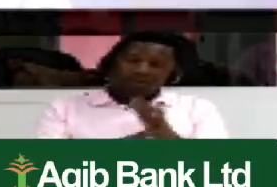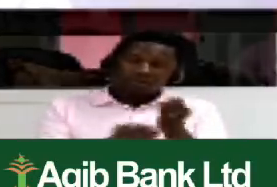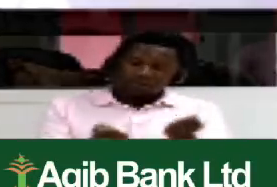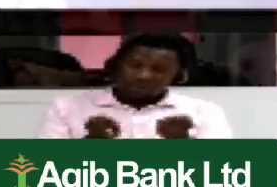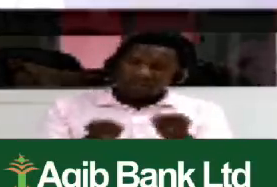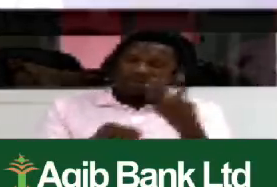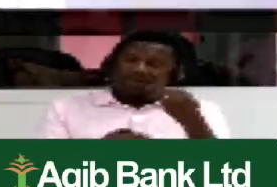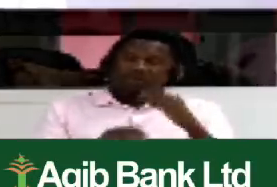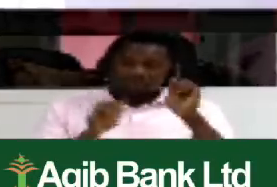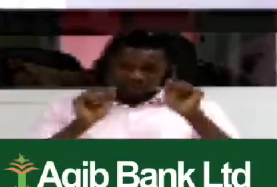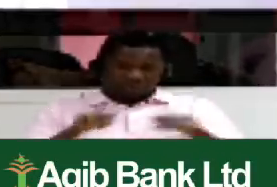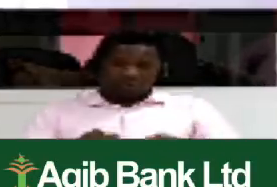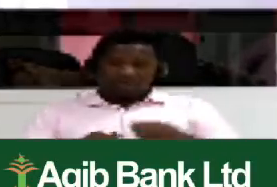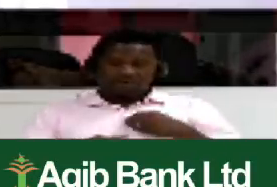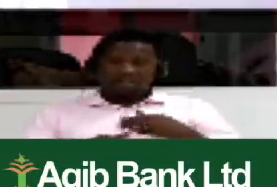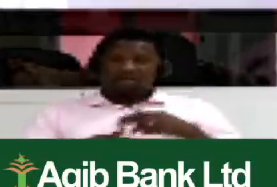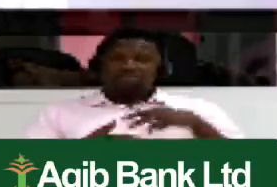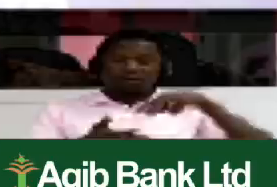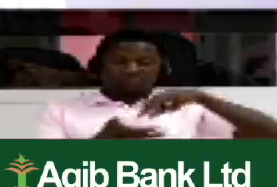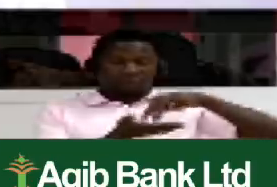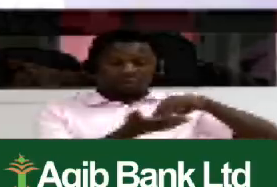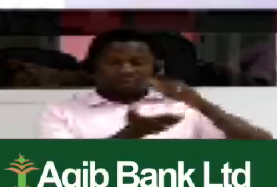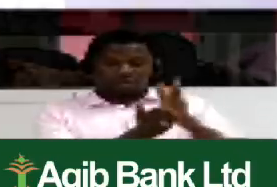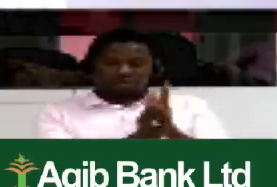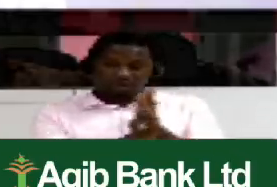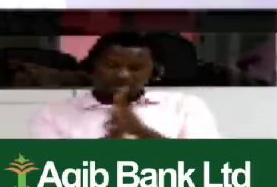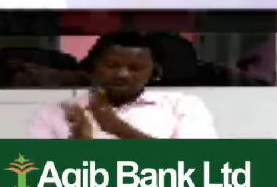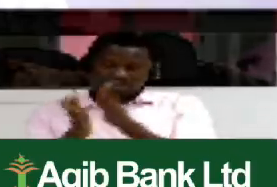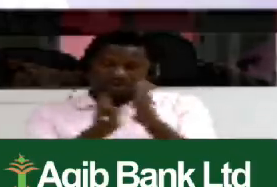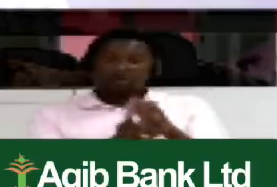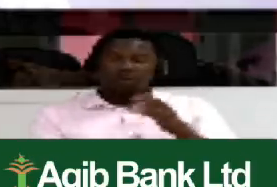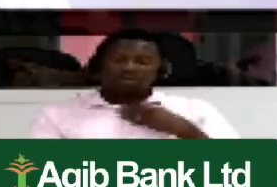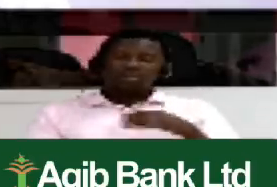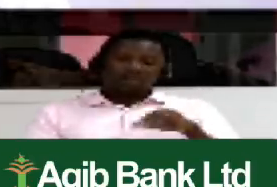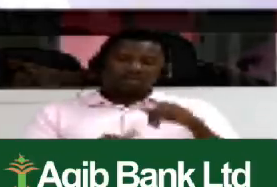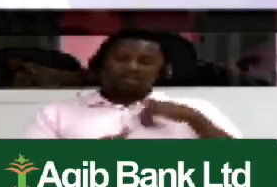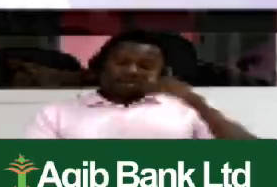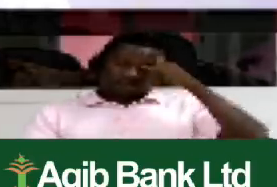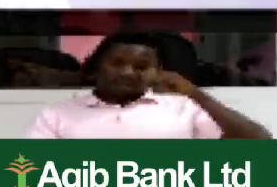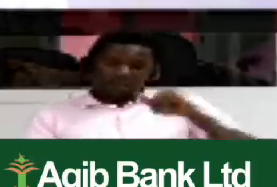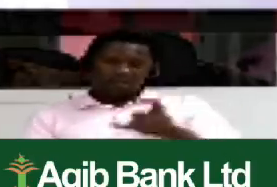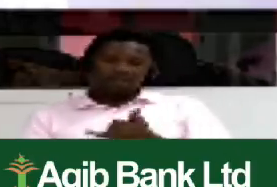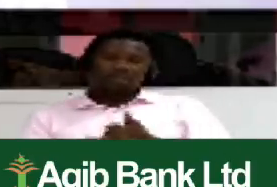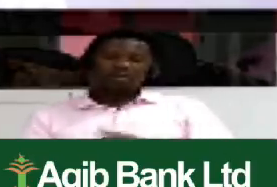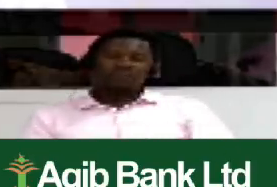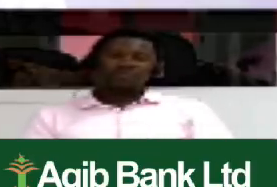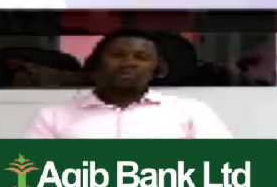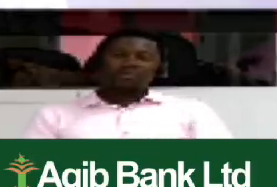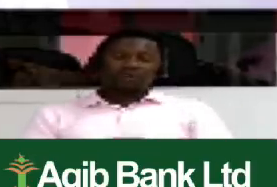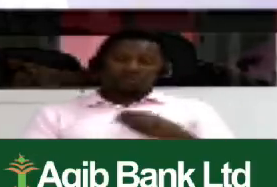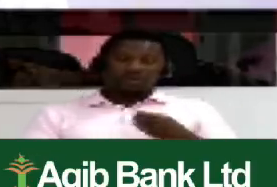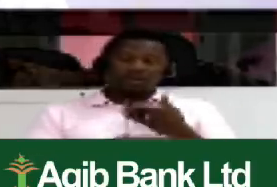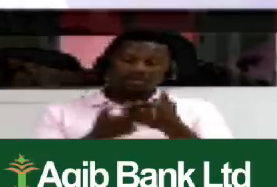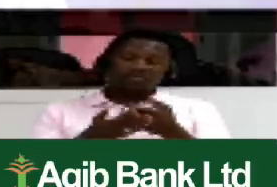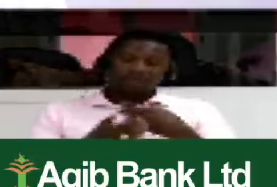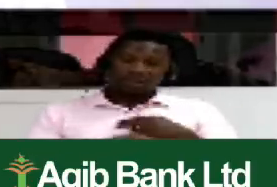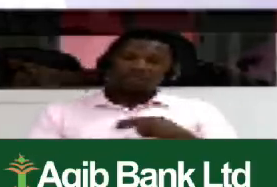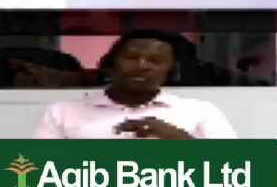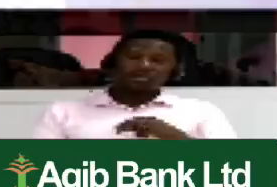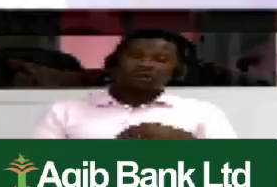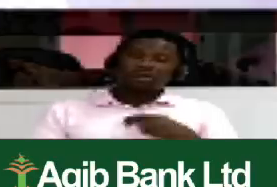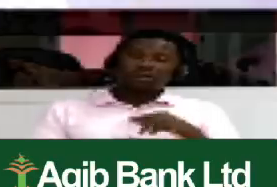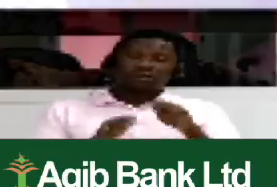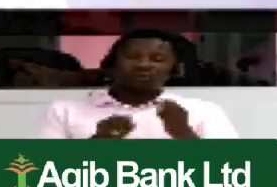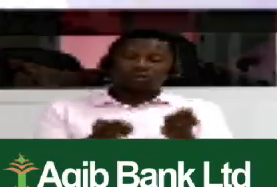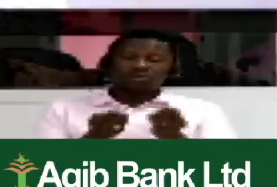equally possible, at an assembly, which he consented to. And then we were given that forum, the